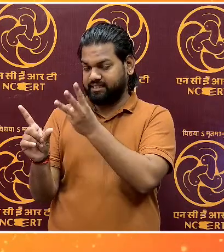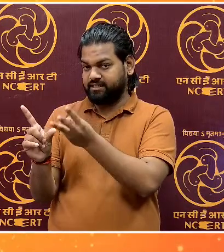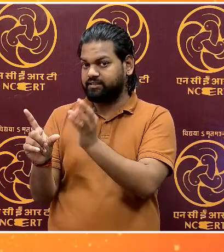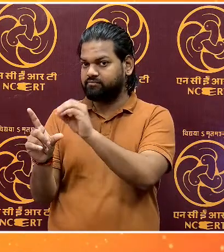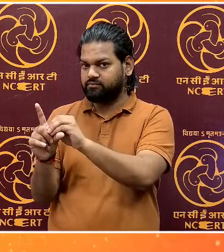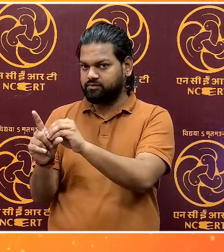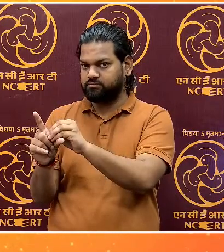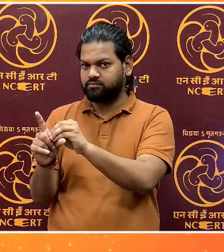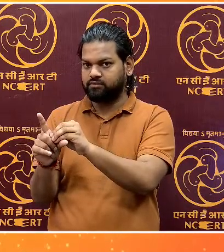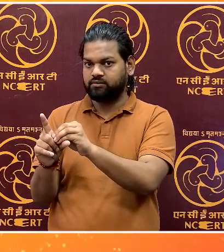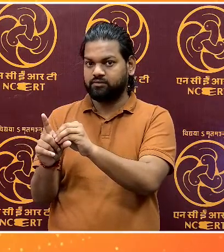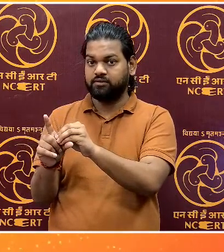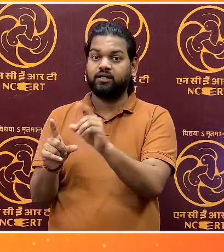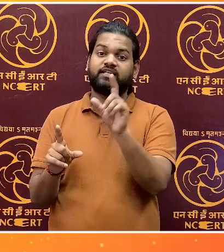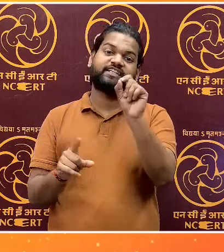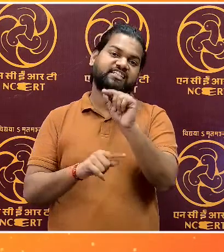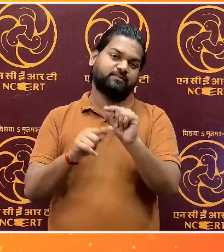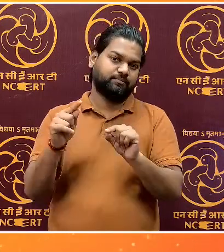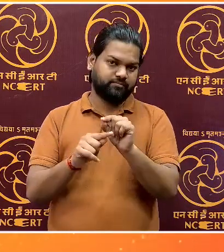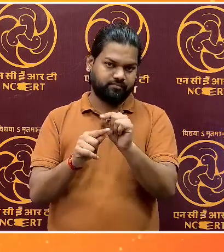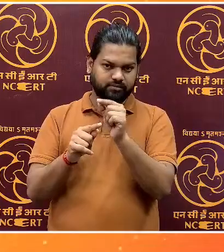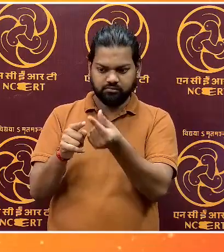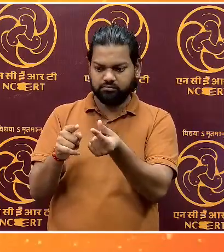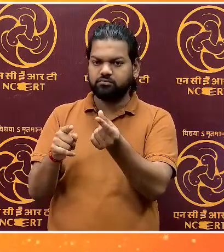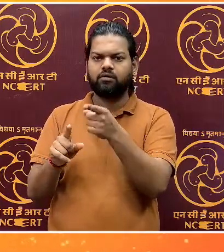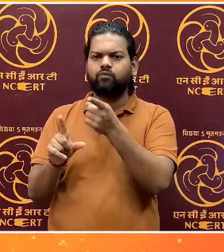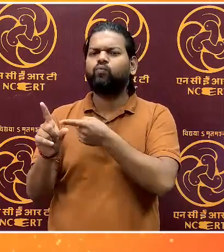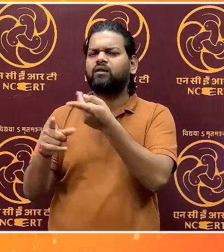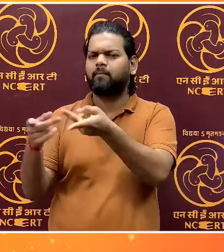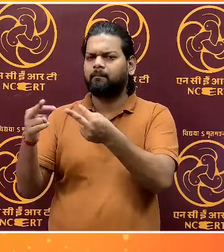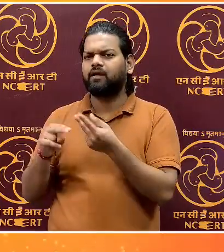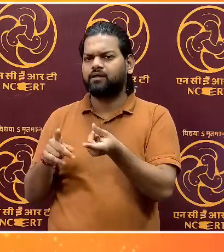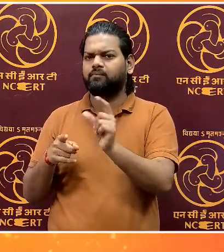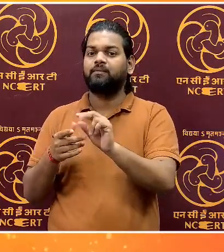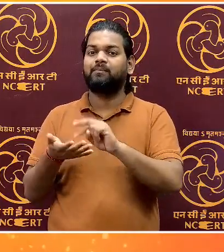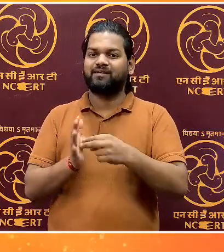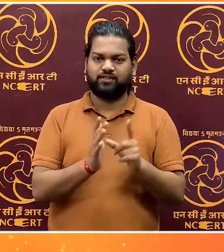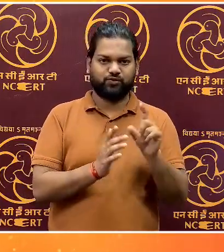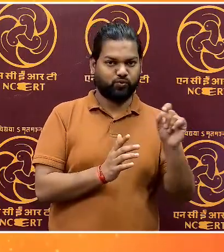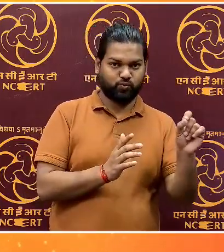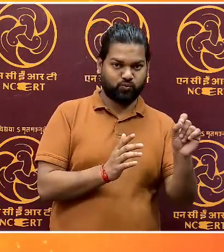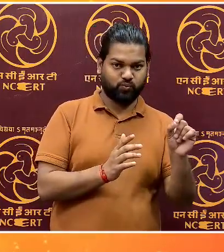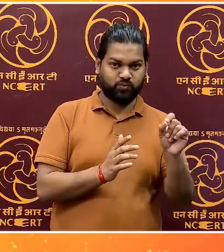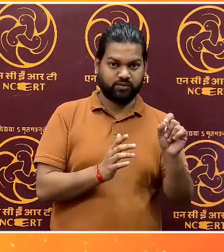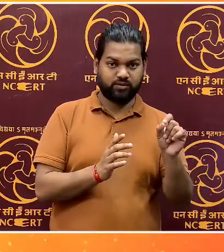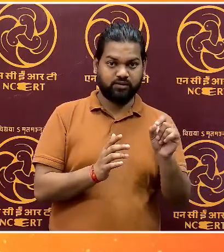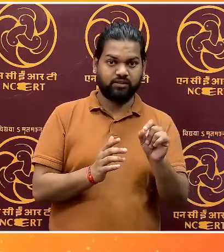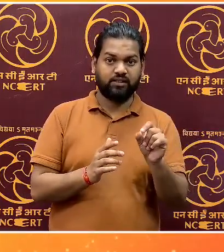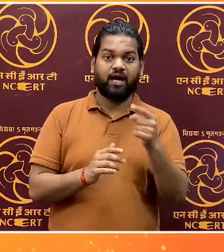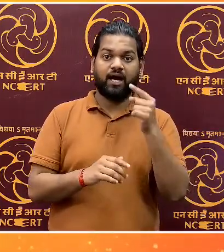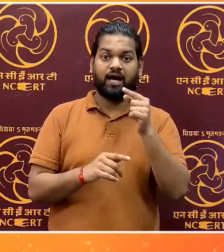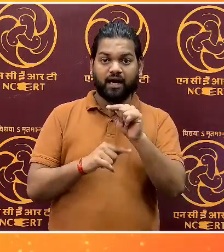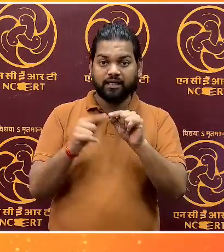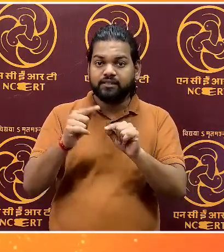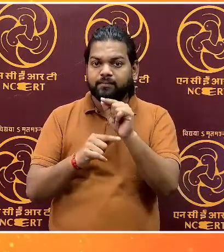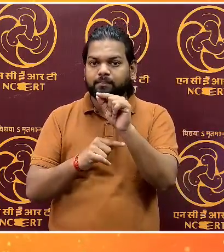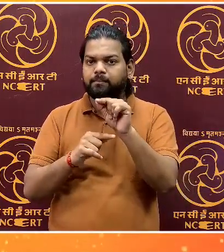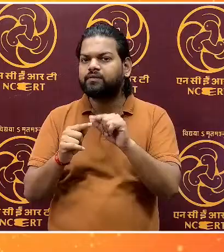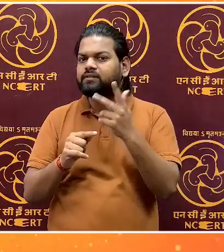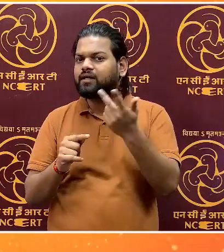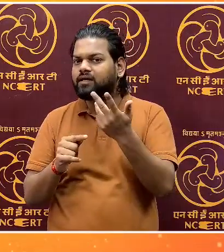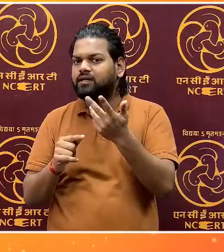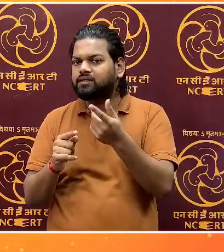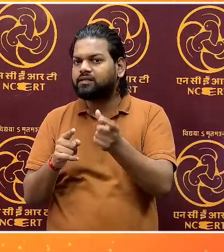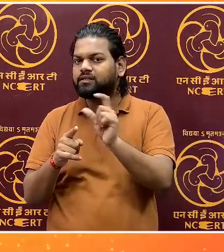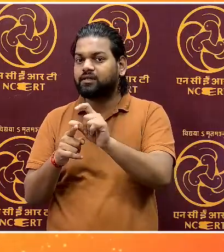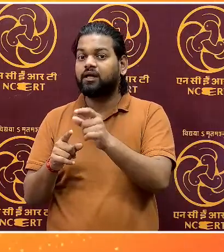at an interest rate of 10% per annum. So principal is 100 rupees, interest rate is 10% per annum, and the time